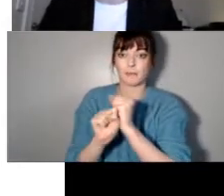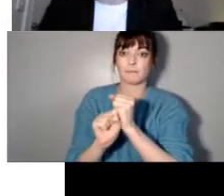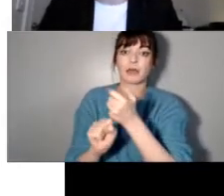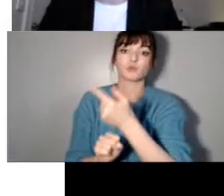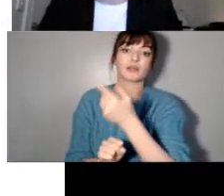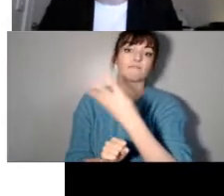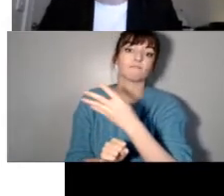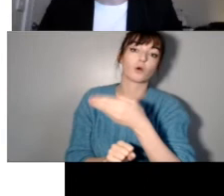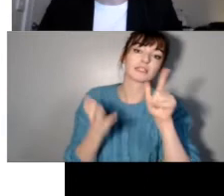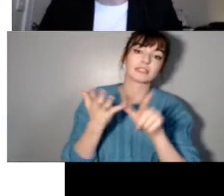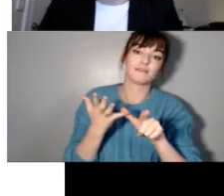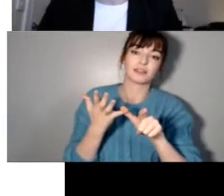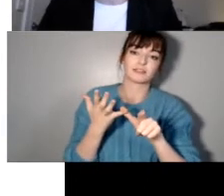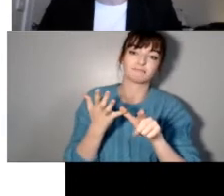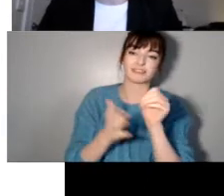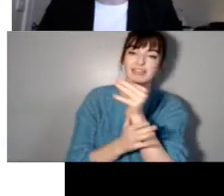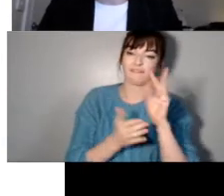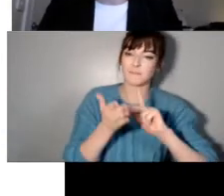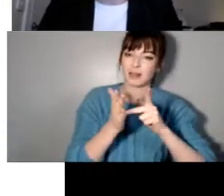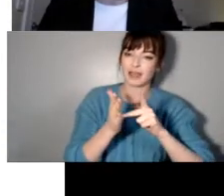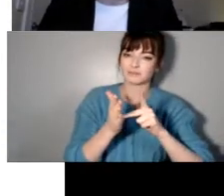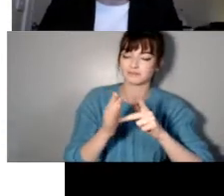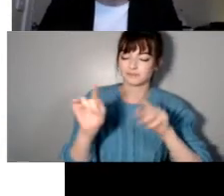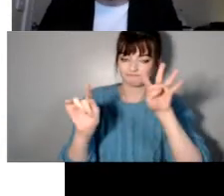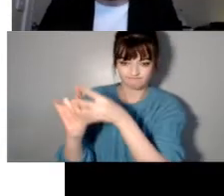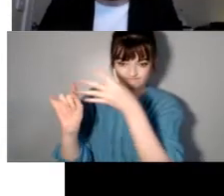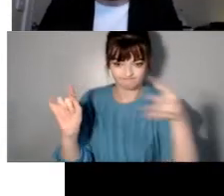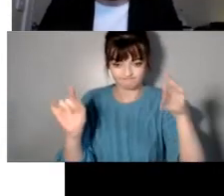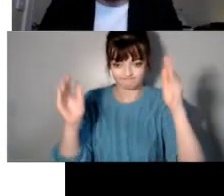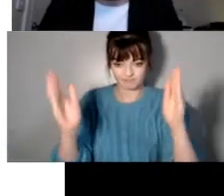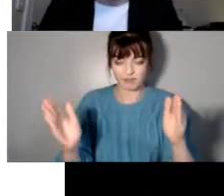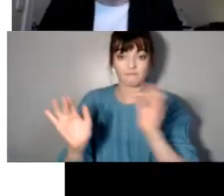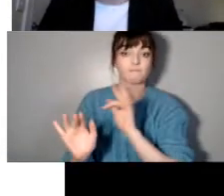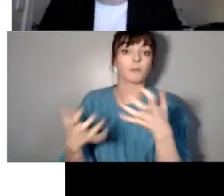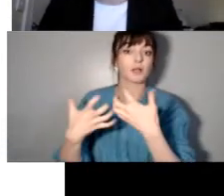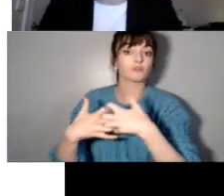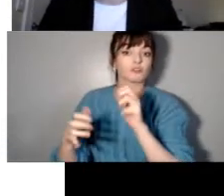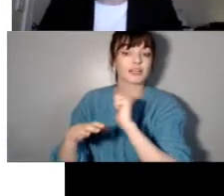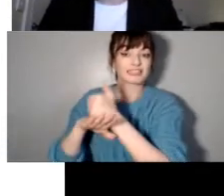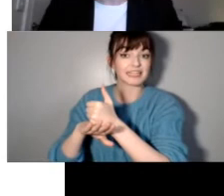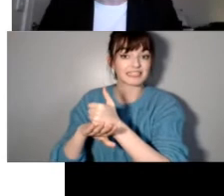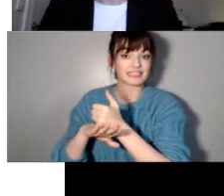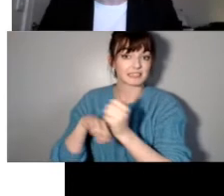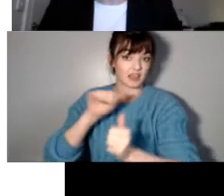staffing arrangements from a sample of congregated settings in spring of this year.